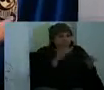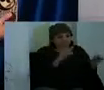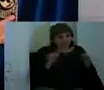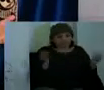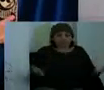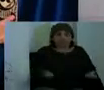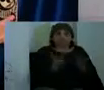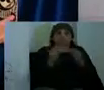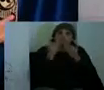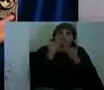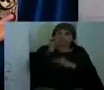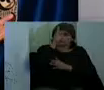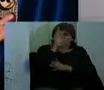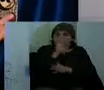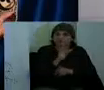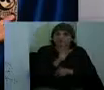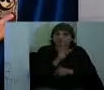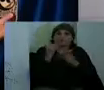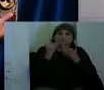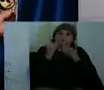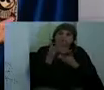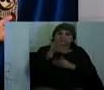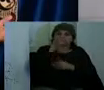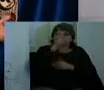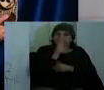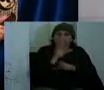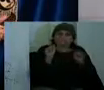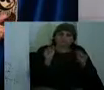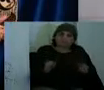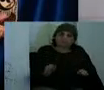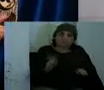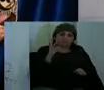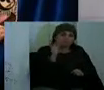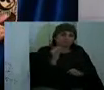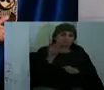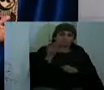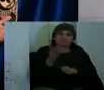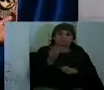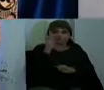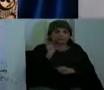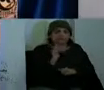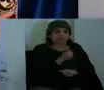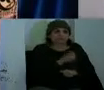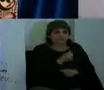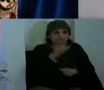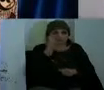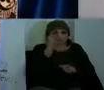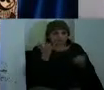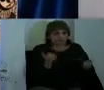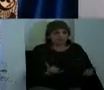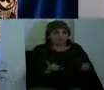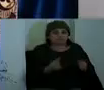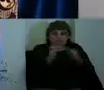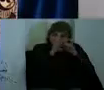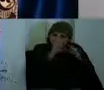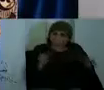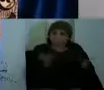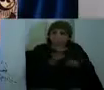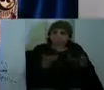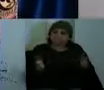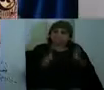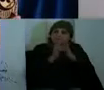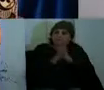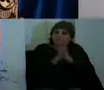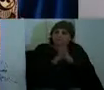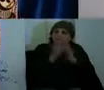we thank you, God, that we can experience you for ourselves today. We ask you to bless everything that's said and